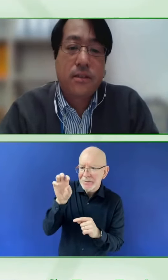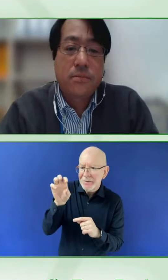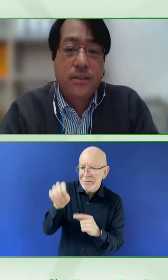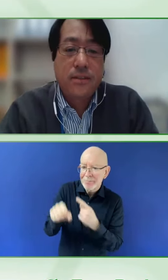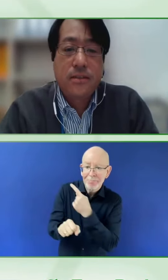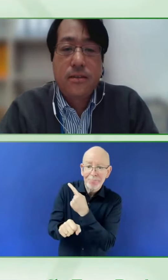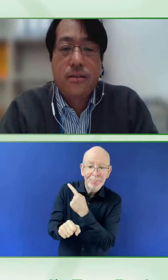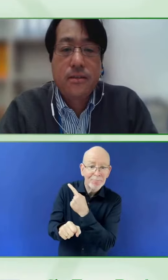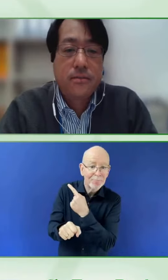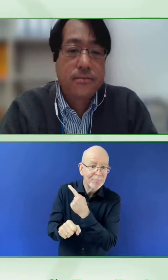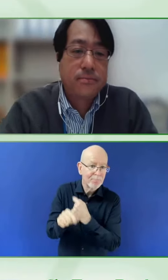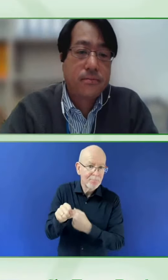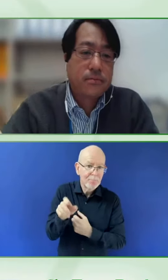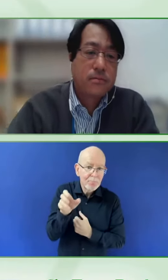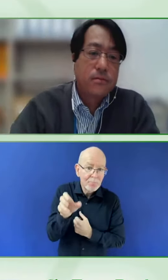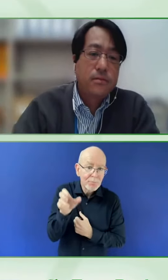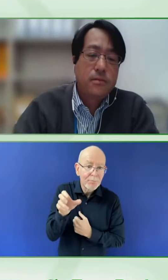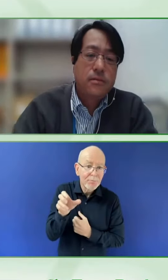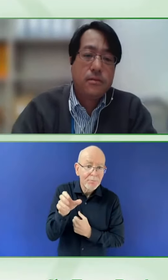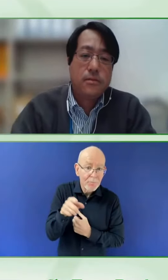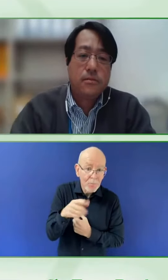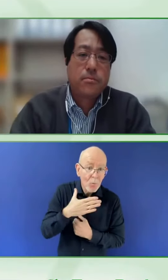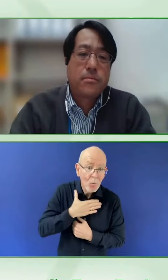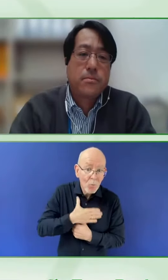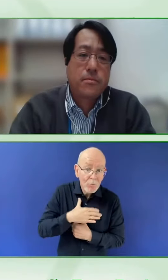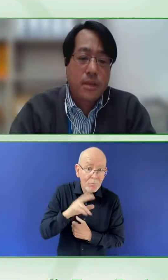Next slide, please.